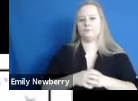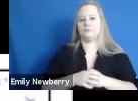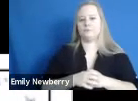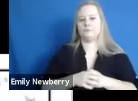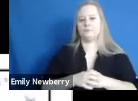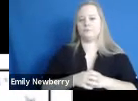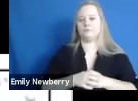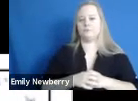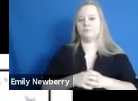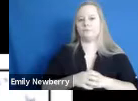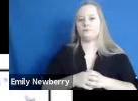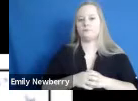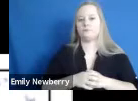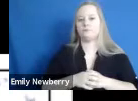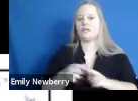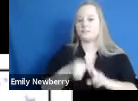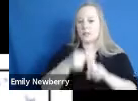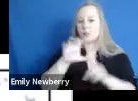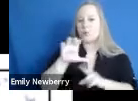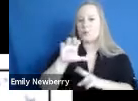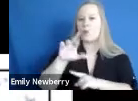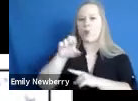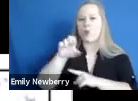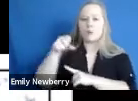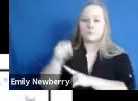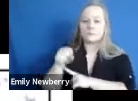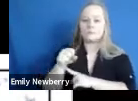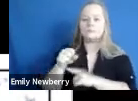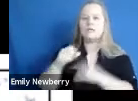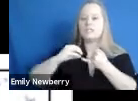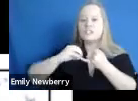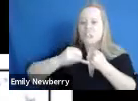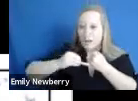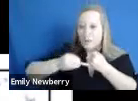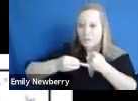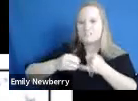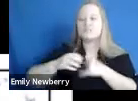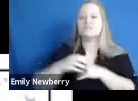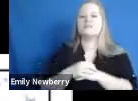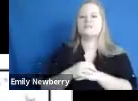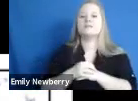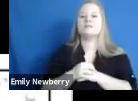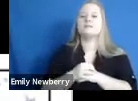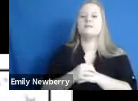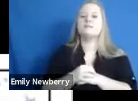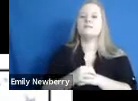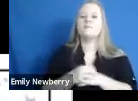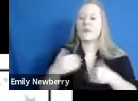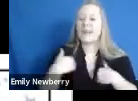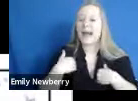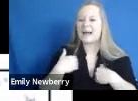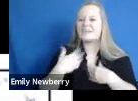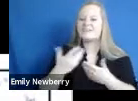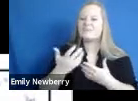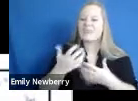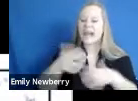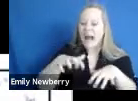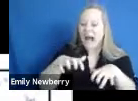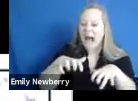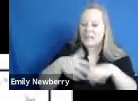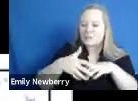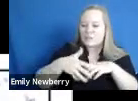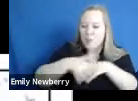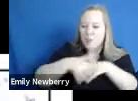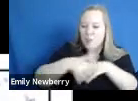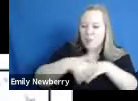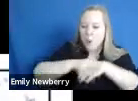I mentioned the specialty crops. We do some cherries also. We get frost issues up here. So if